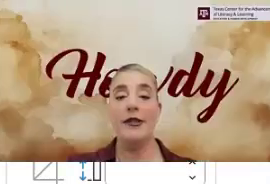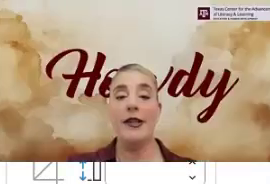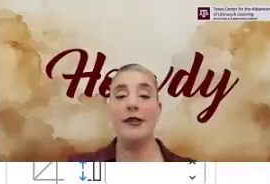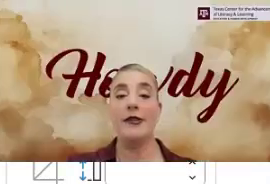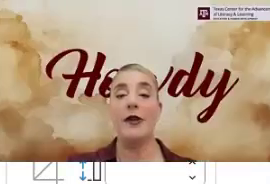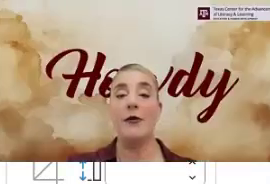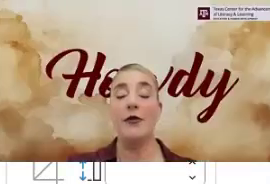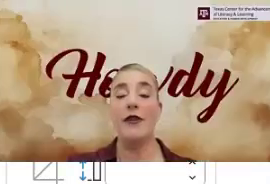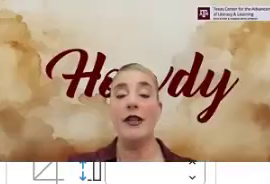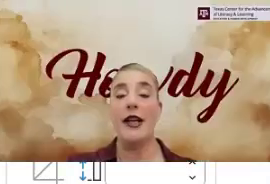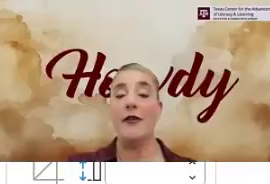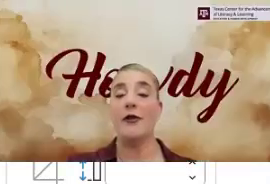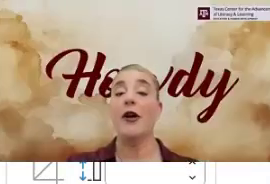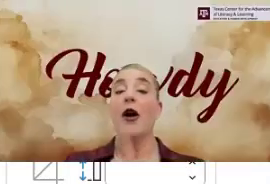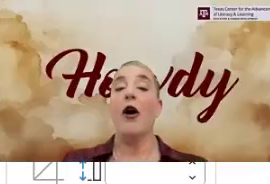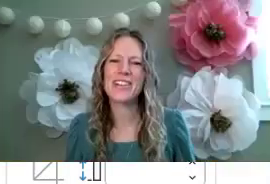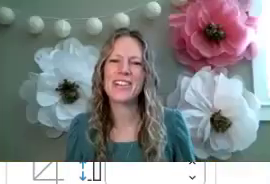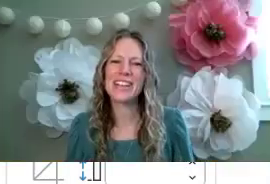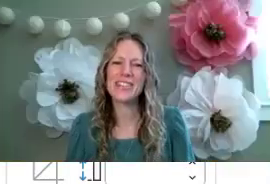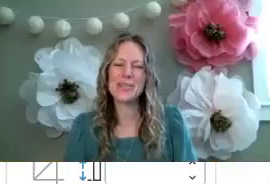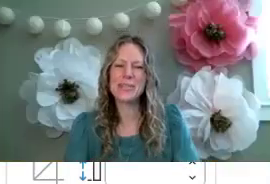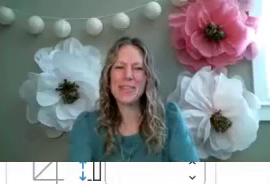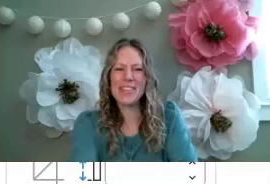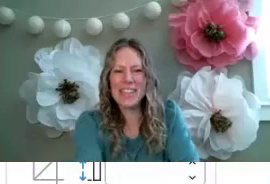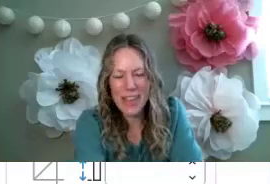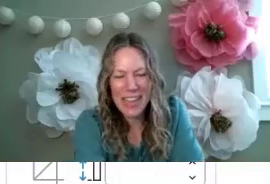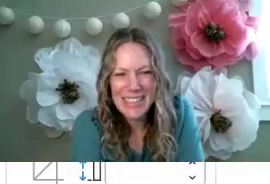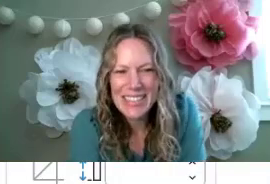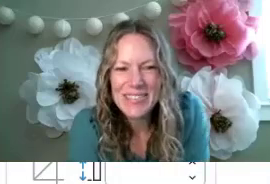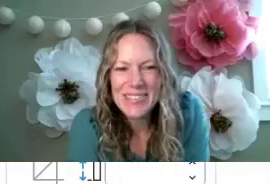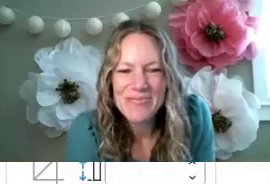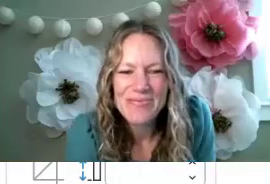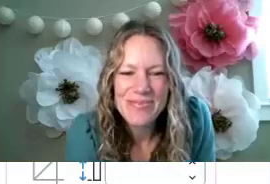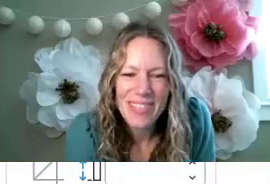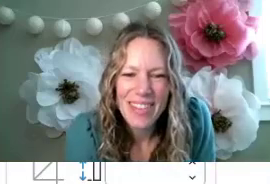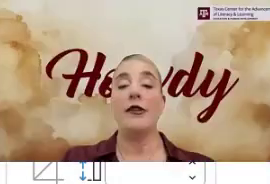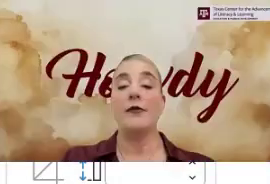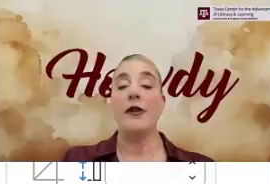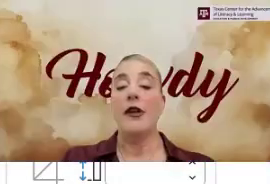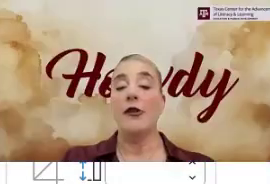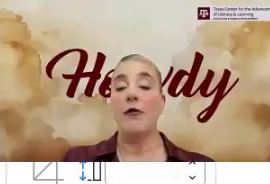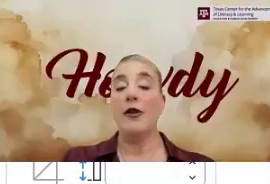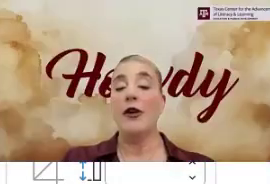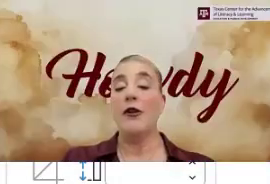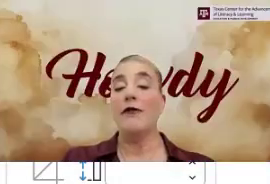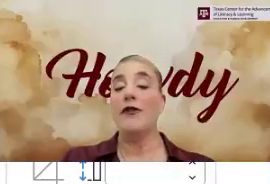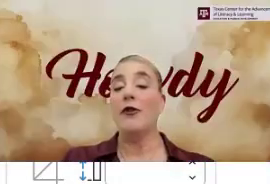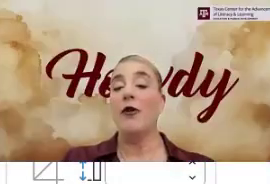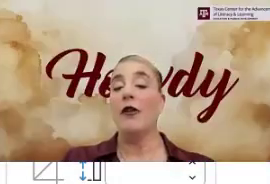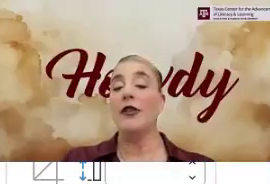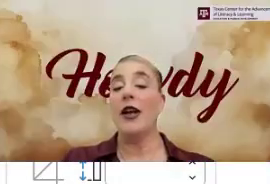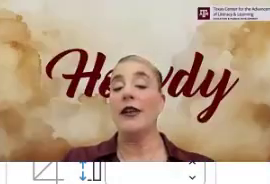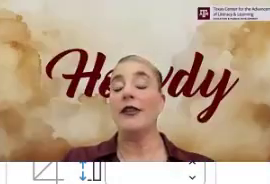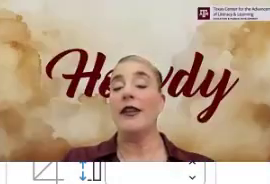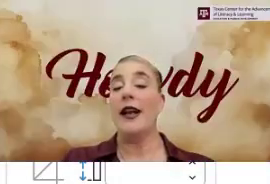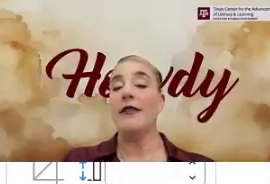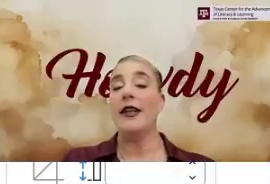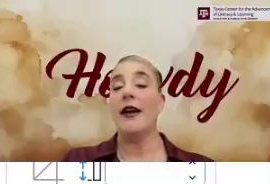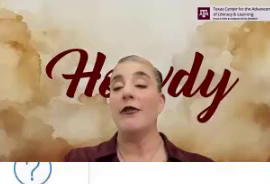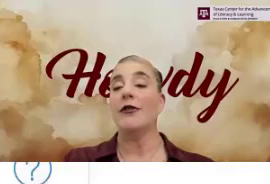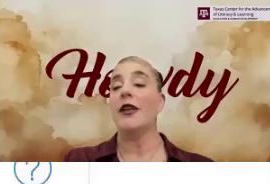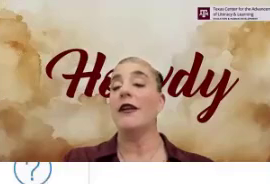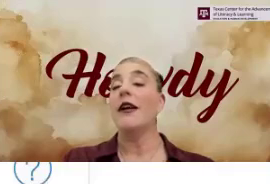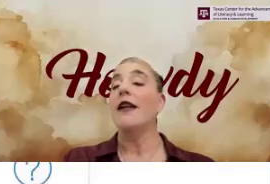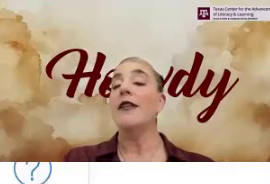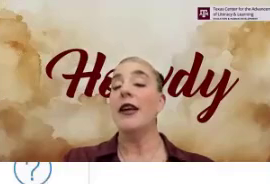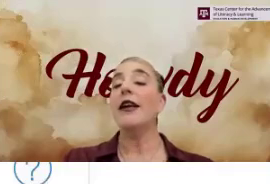but they're moving together. It's already Okay. grouped. Maybe It's that's already why. grouped. Okay, awesome. So I'm gonna go to view all text, and then I